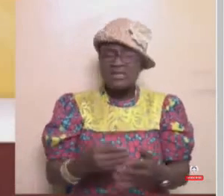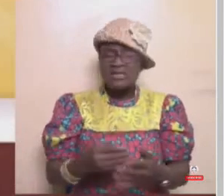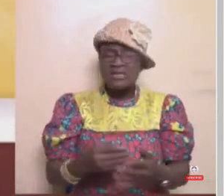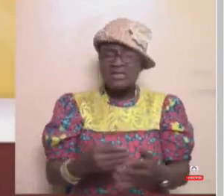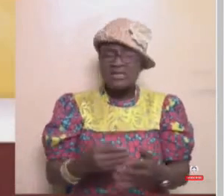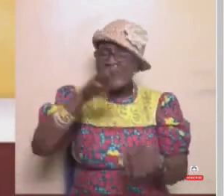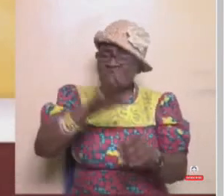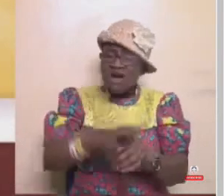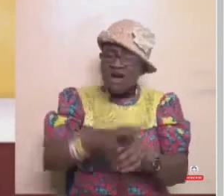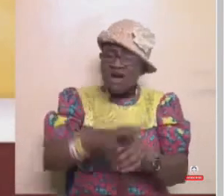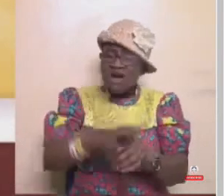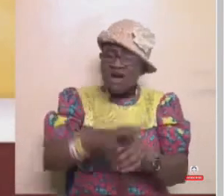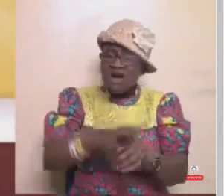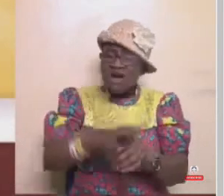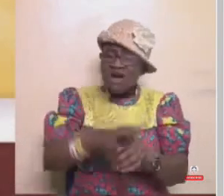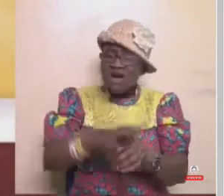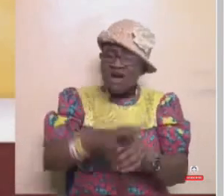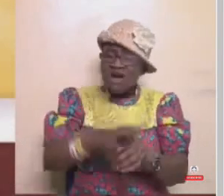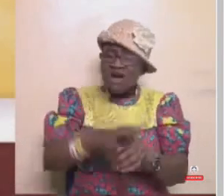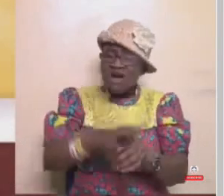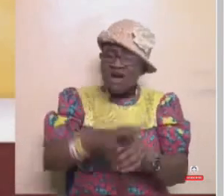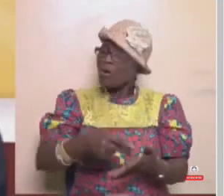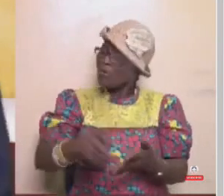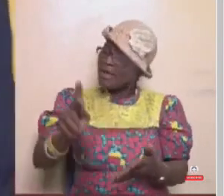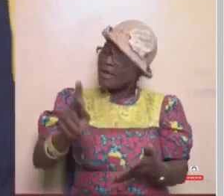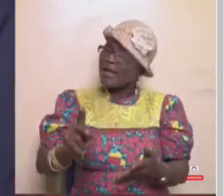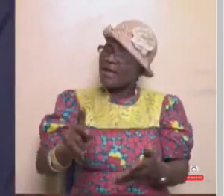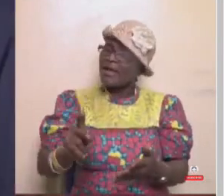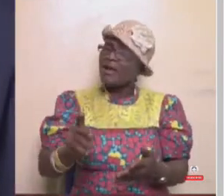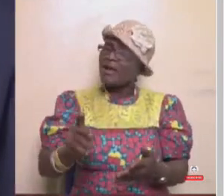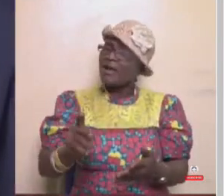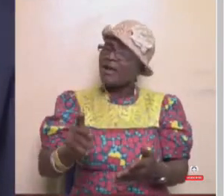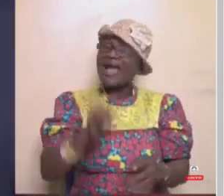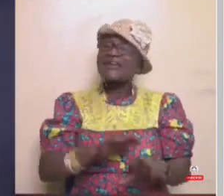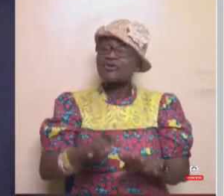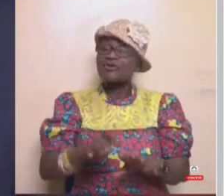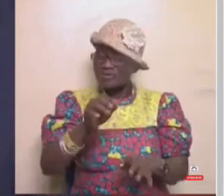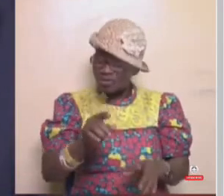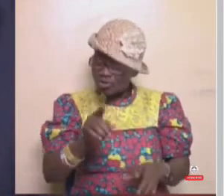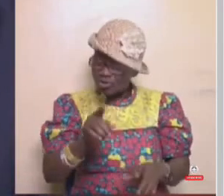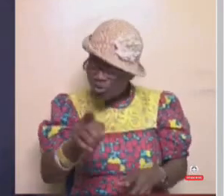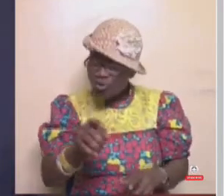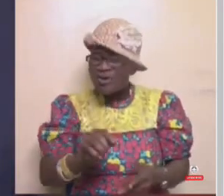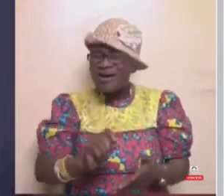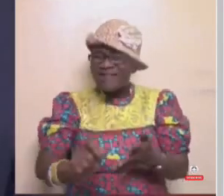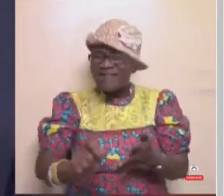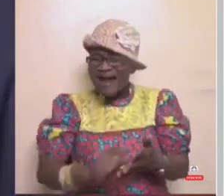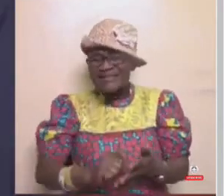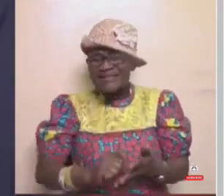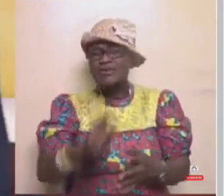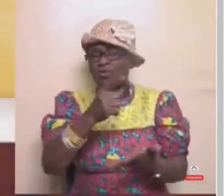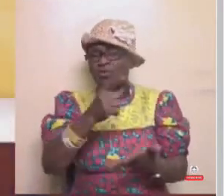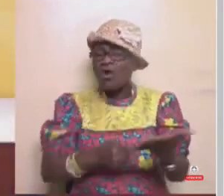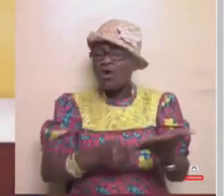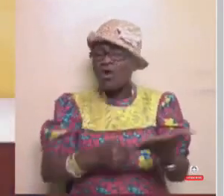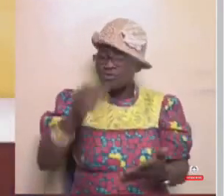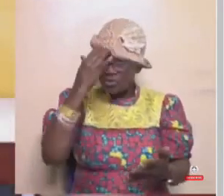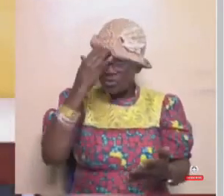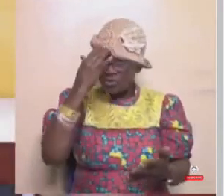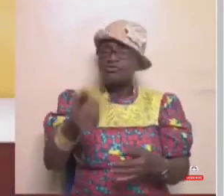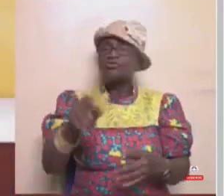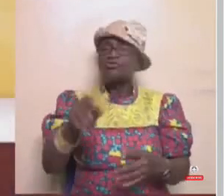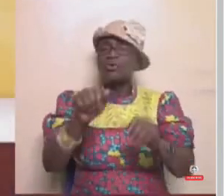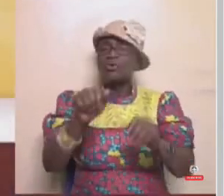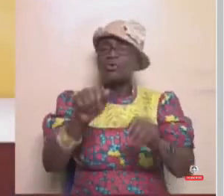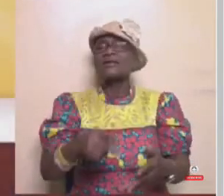commit yourself to paying that, and God will use it to bless you. There are a lot of pledges outstanding now.